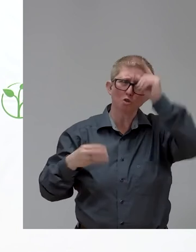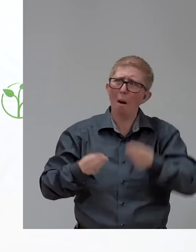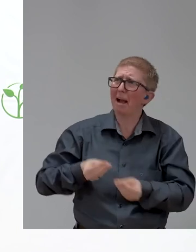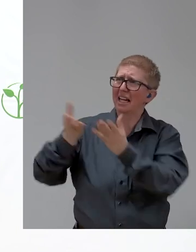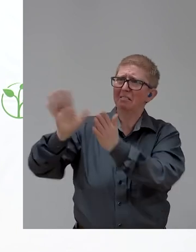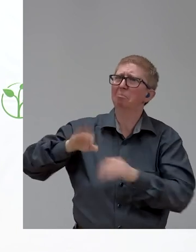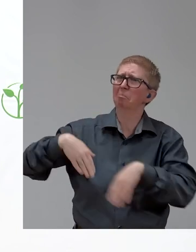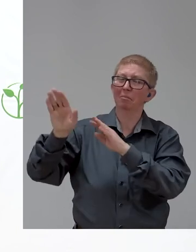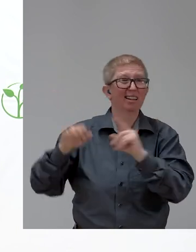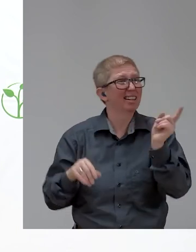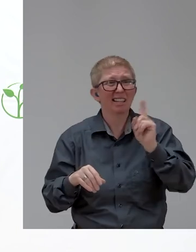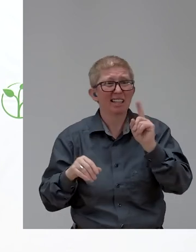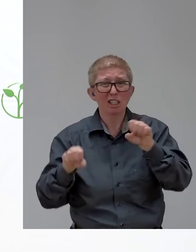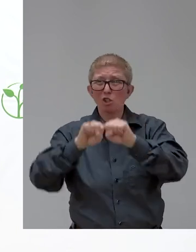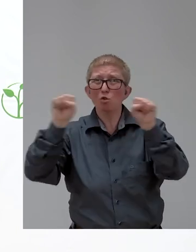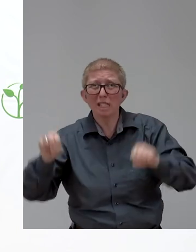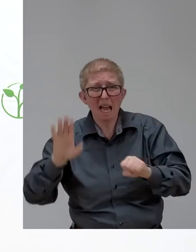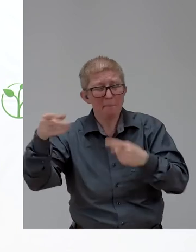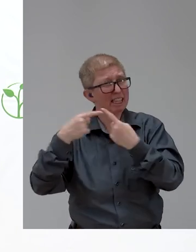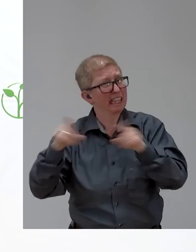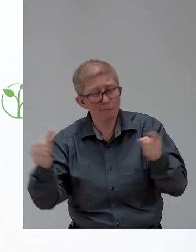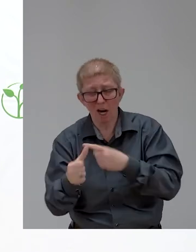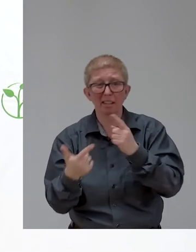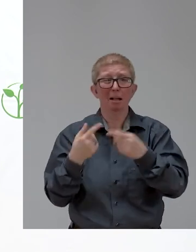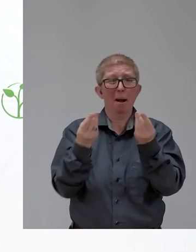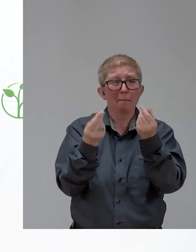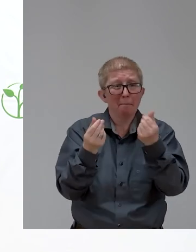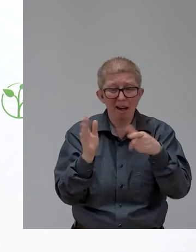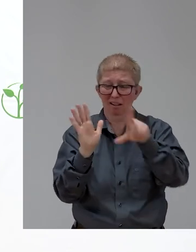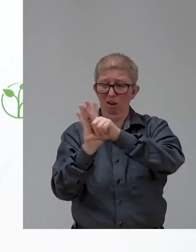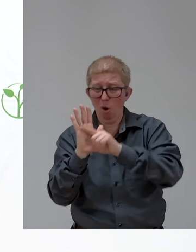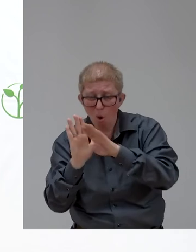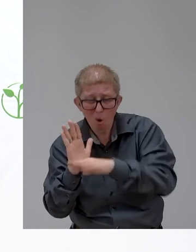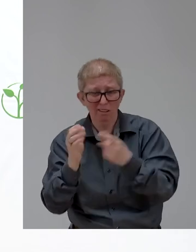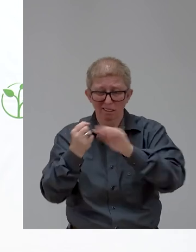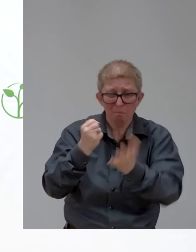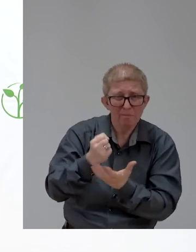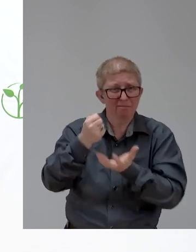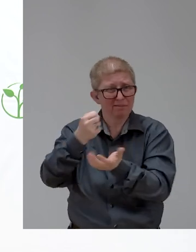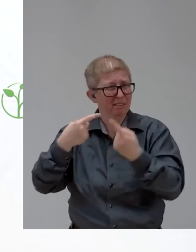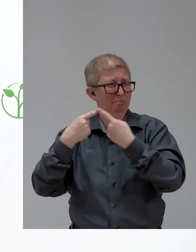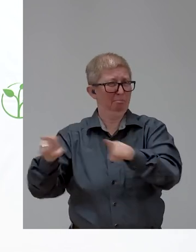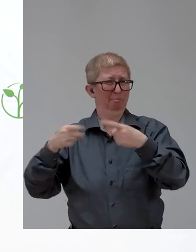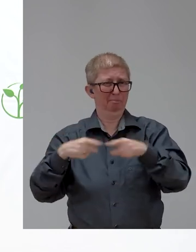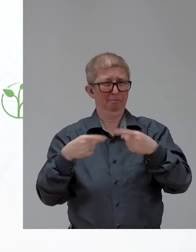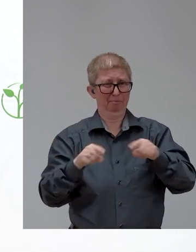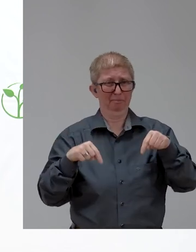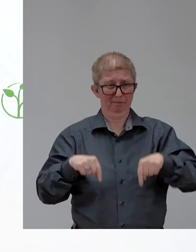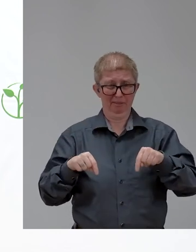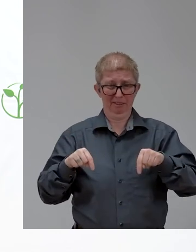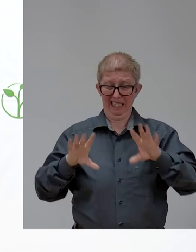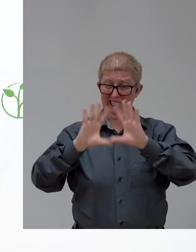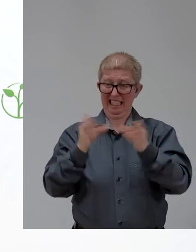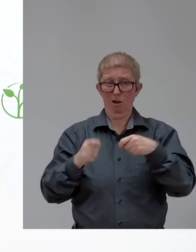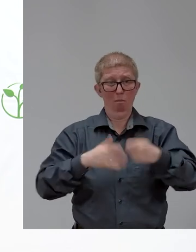at the Zero conference and people invite you, why don't you come to Turkey? But please make sure that you understand how